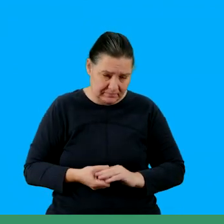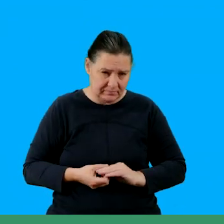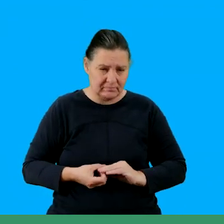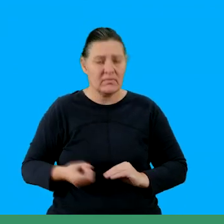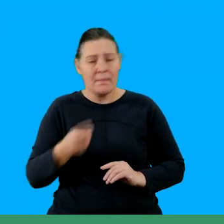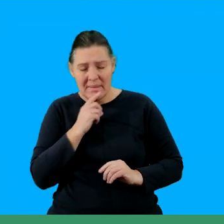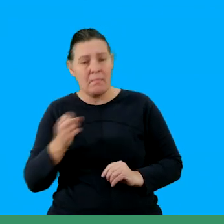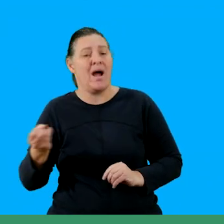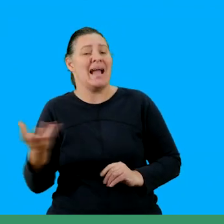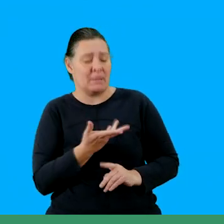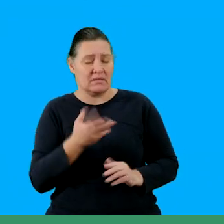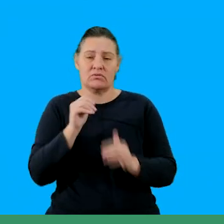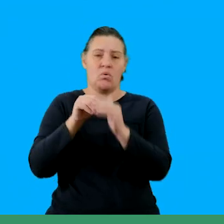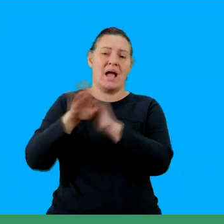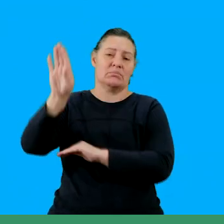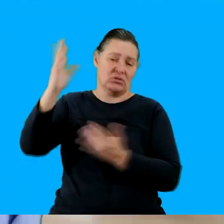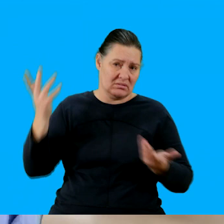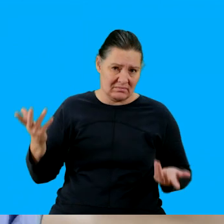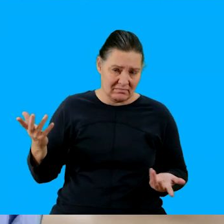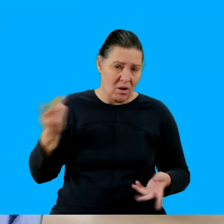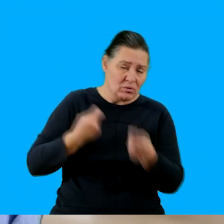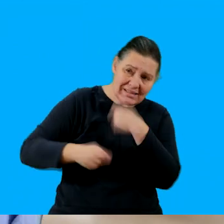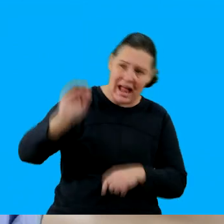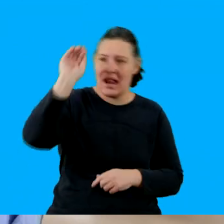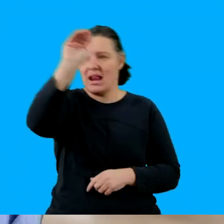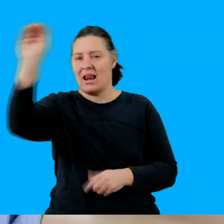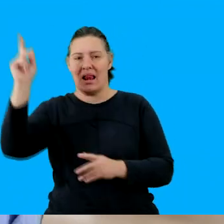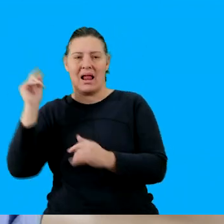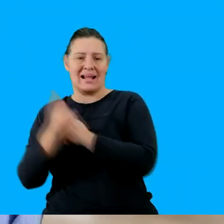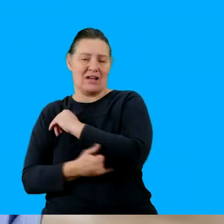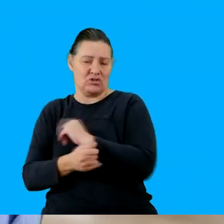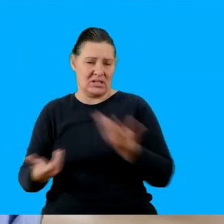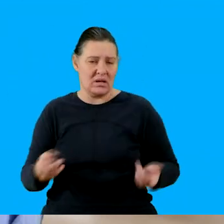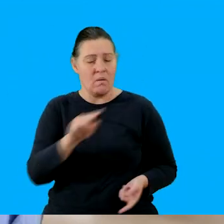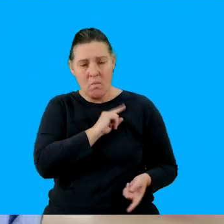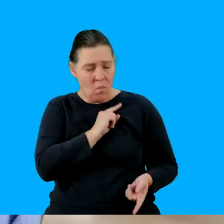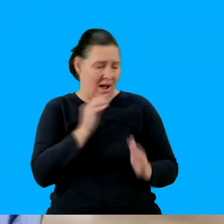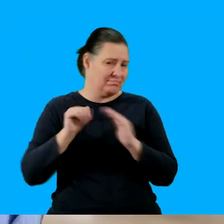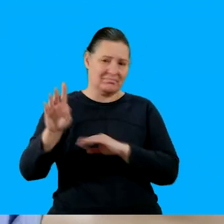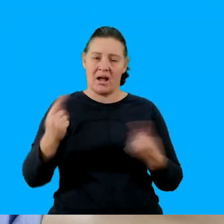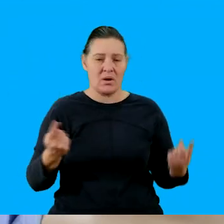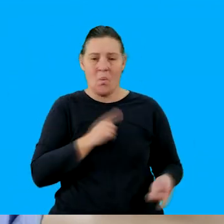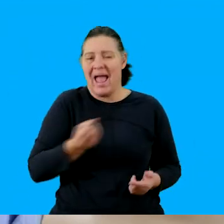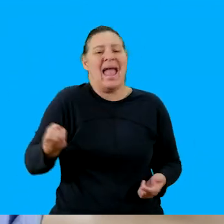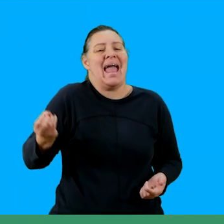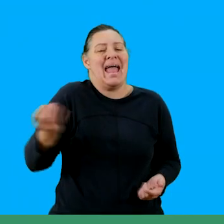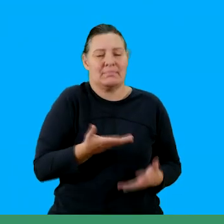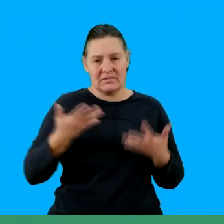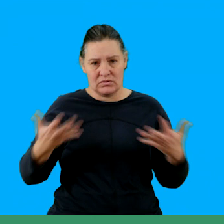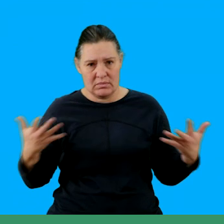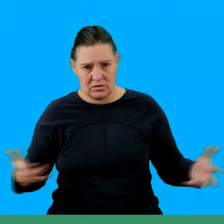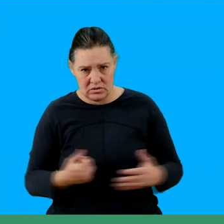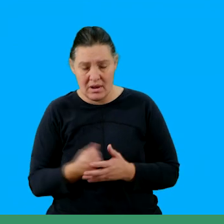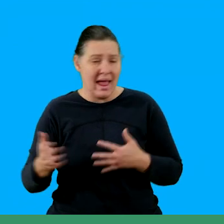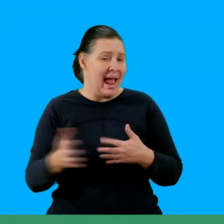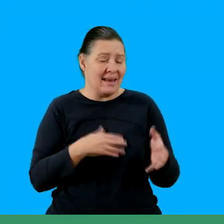So this makes it expensive for AM to sell to other countries because they cannot export, because it becomes